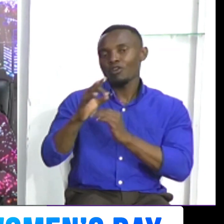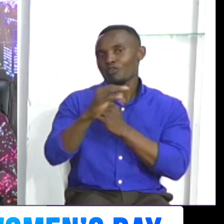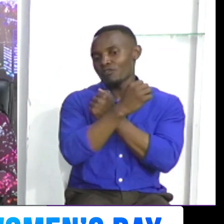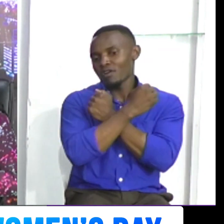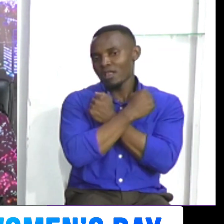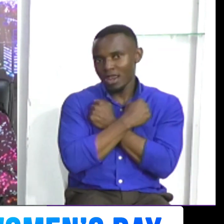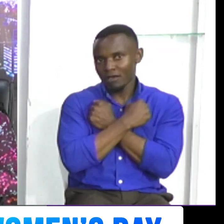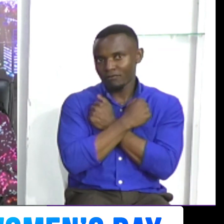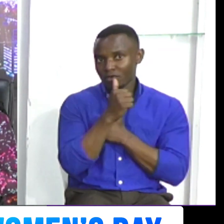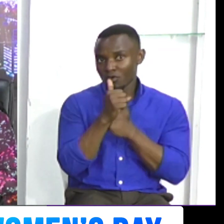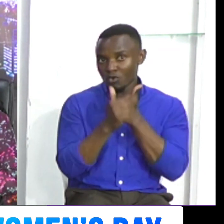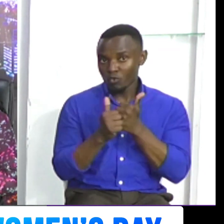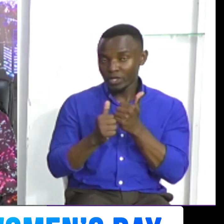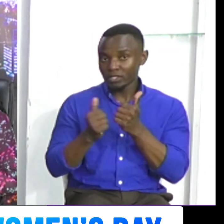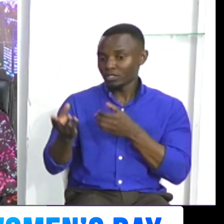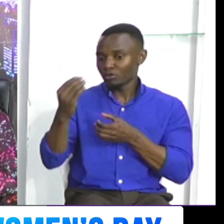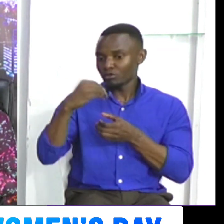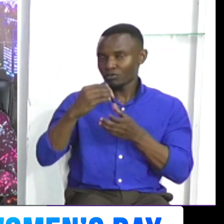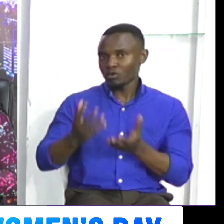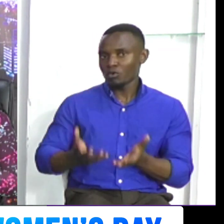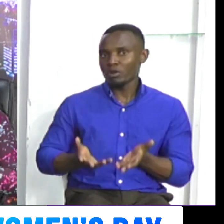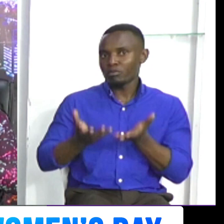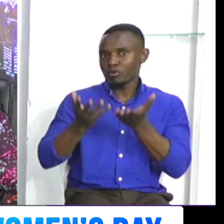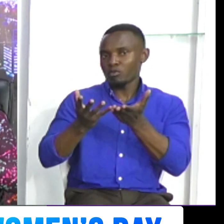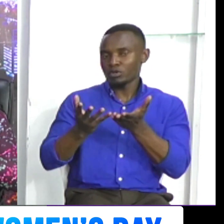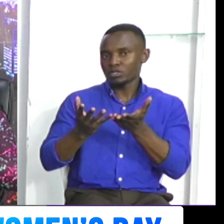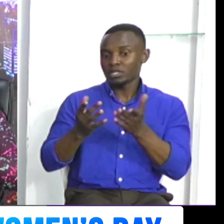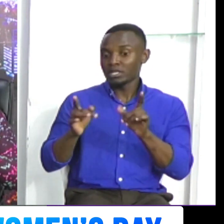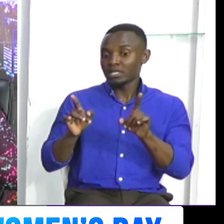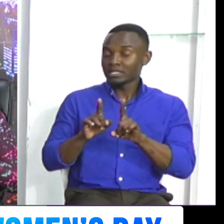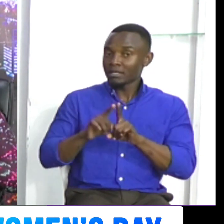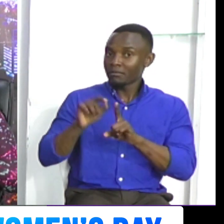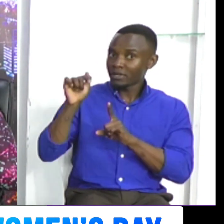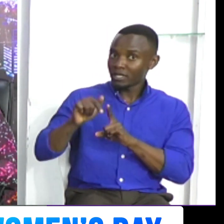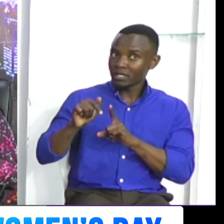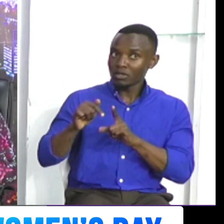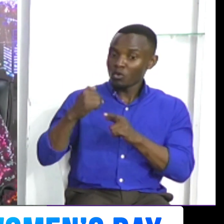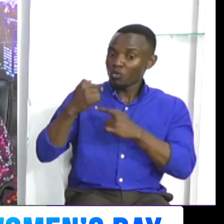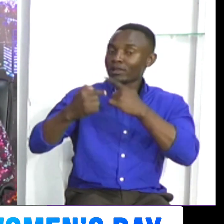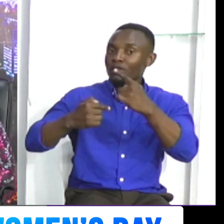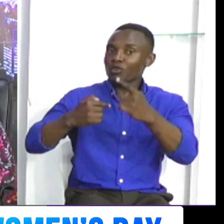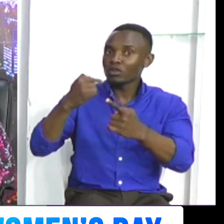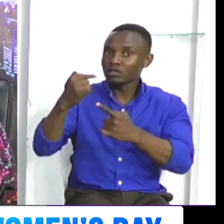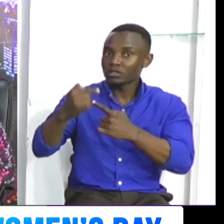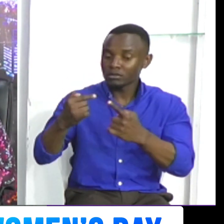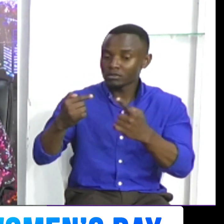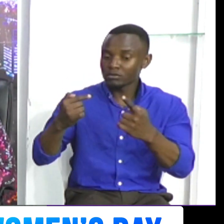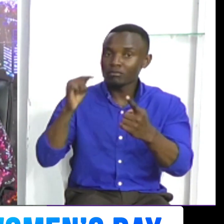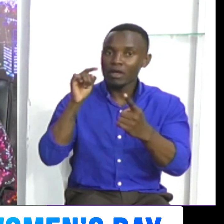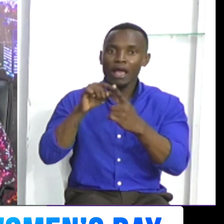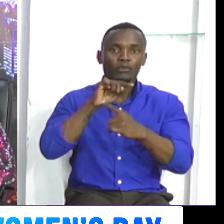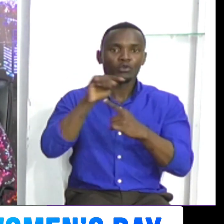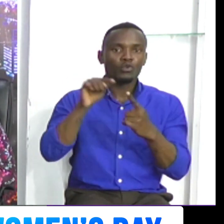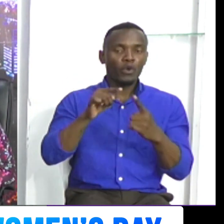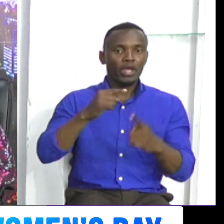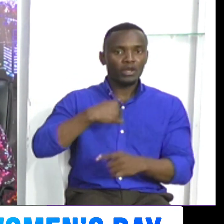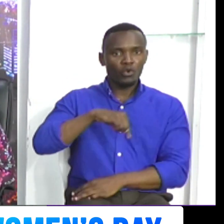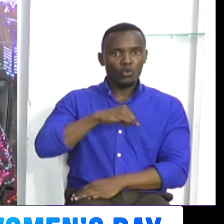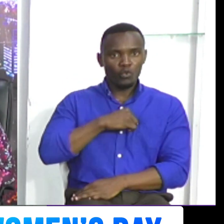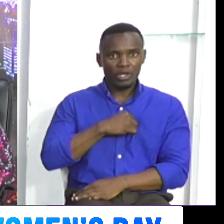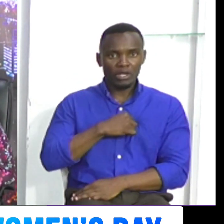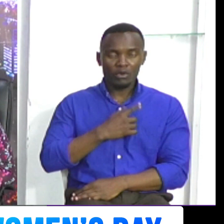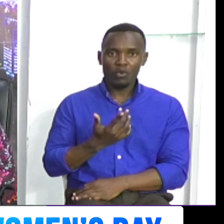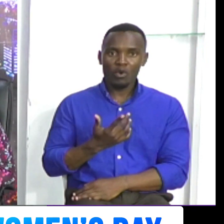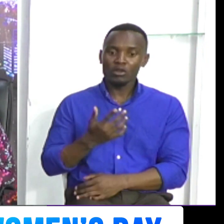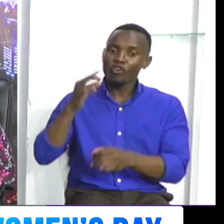that will promote inclusivity for all. That goes ahead to the point where we'll be electing leaders as leaders.